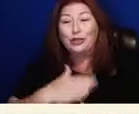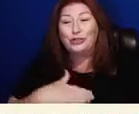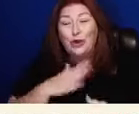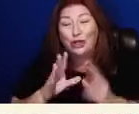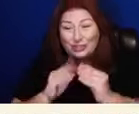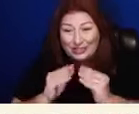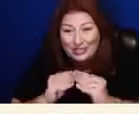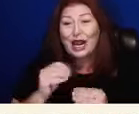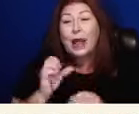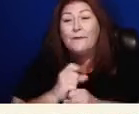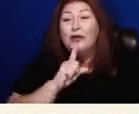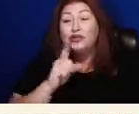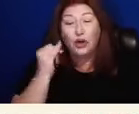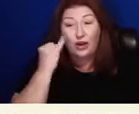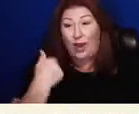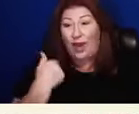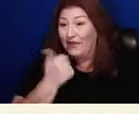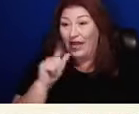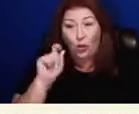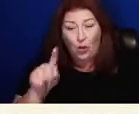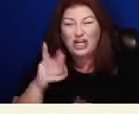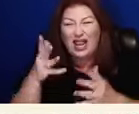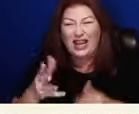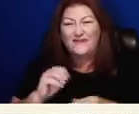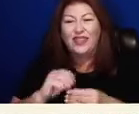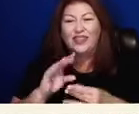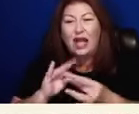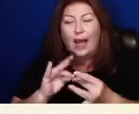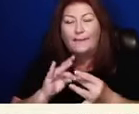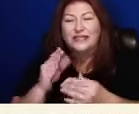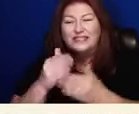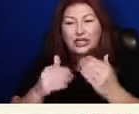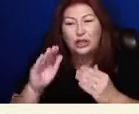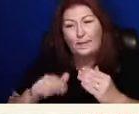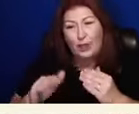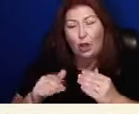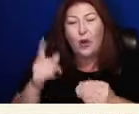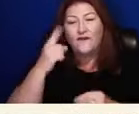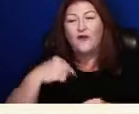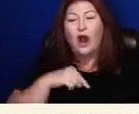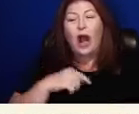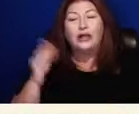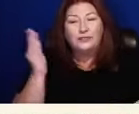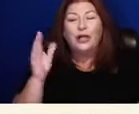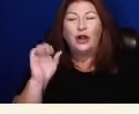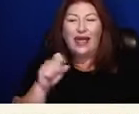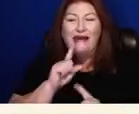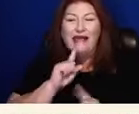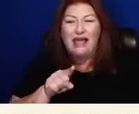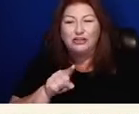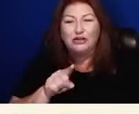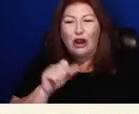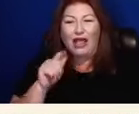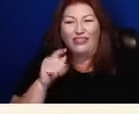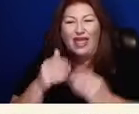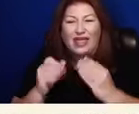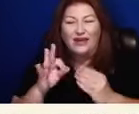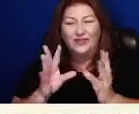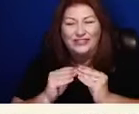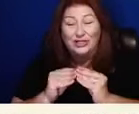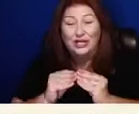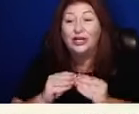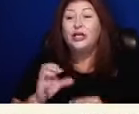sure if you have any questions, you'll leave it in the comment section down below, at least for our guest speaker, so that way we can answer the questions right at the end of the session. So to